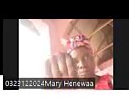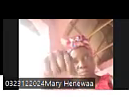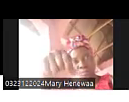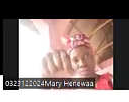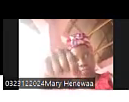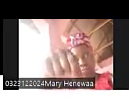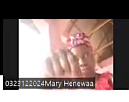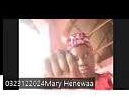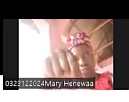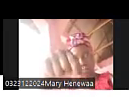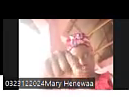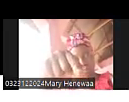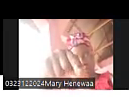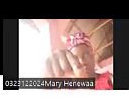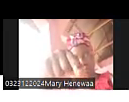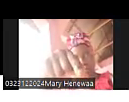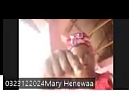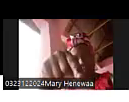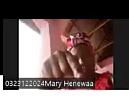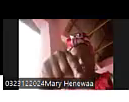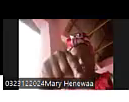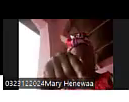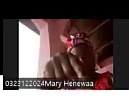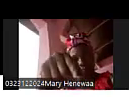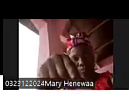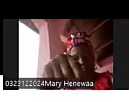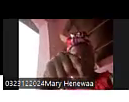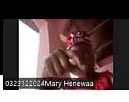Don't close it. Q.